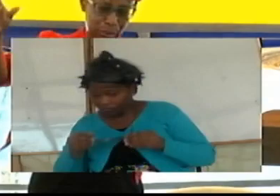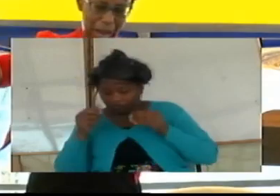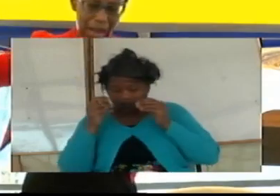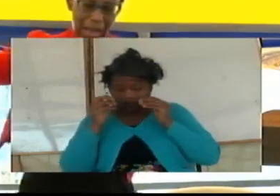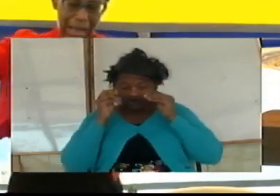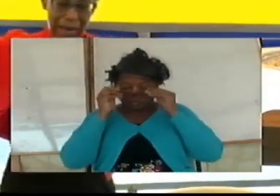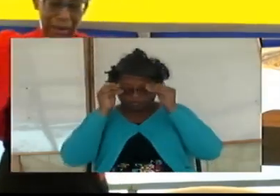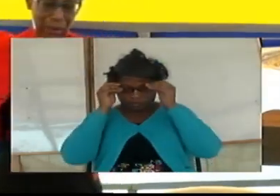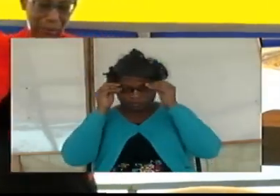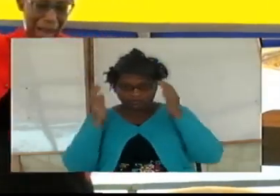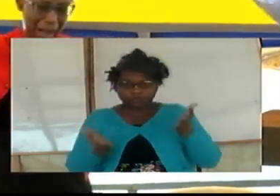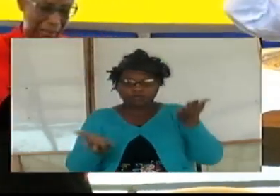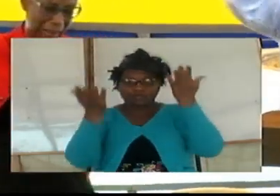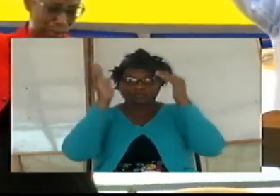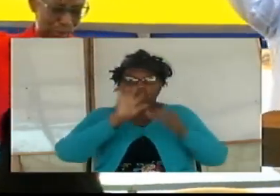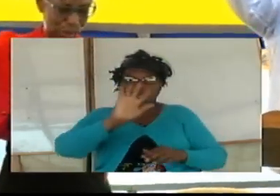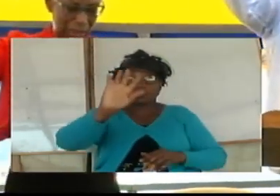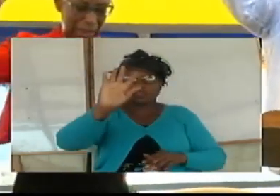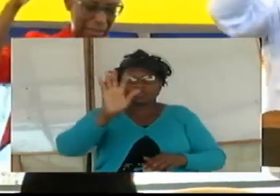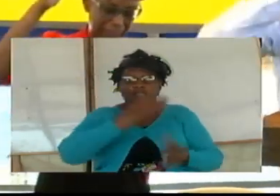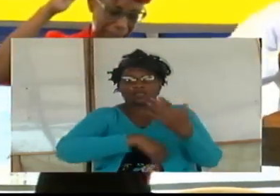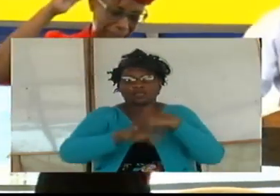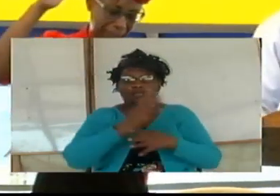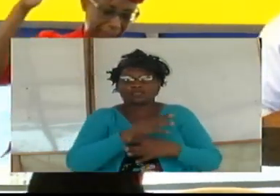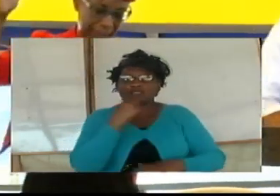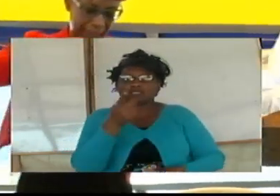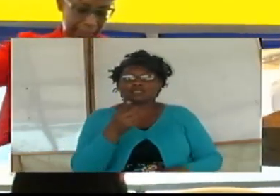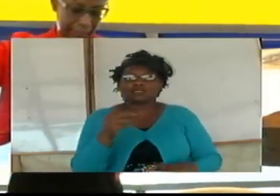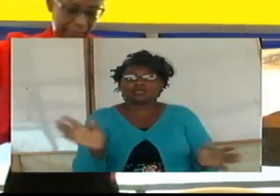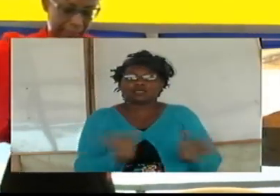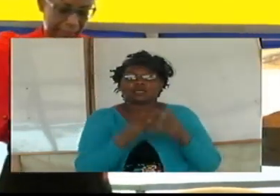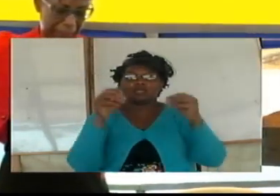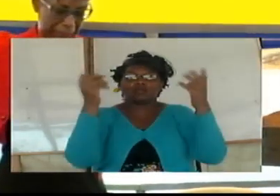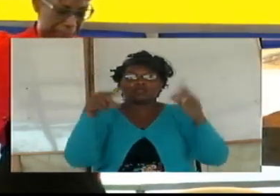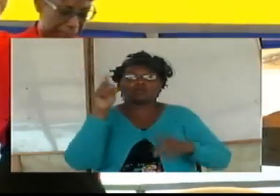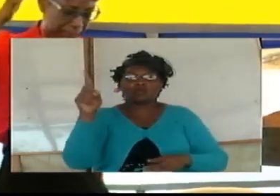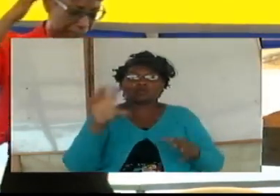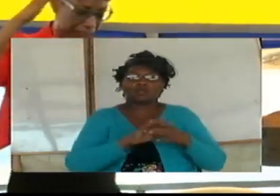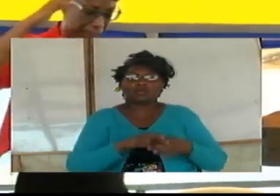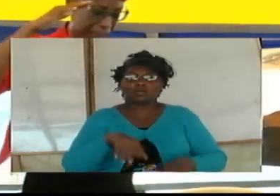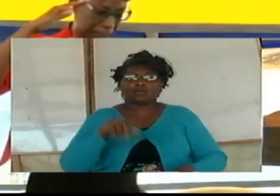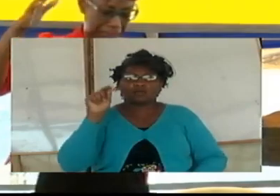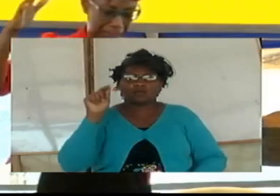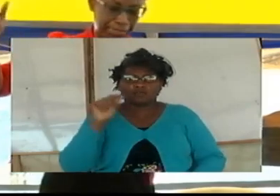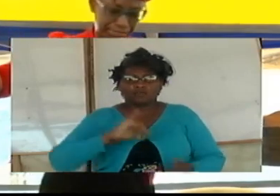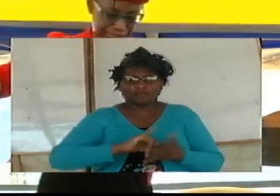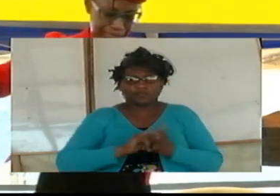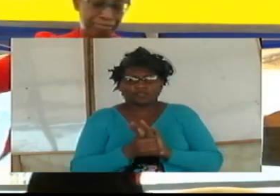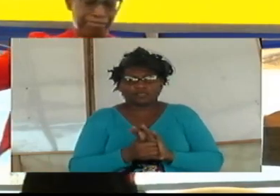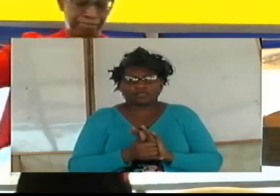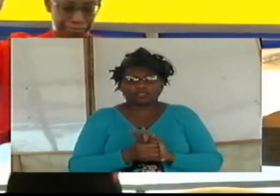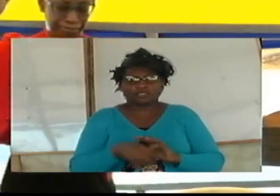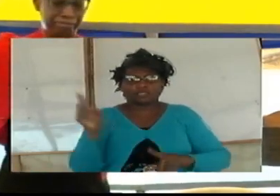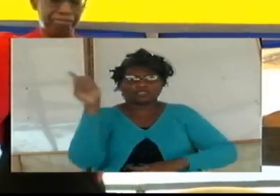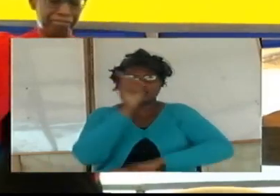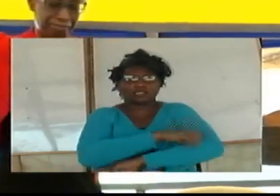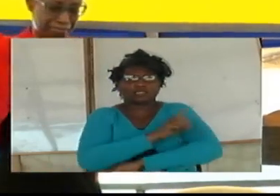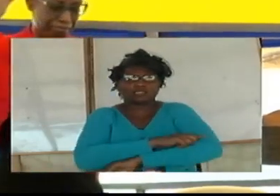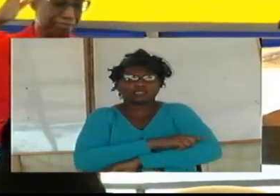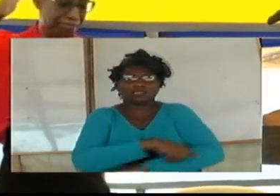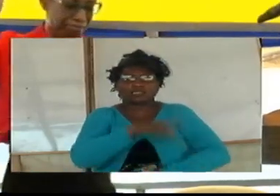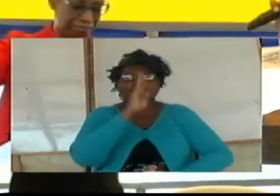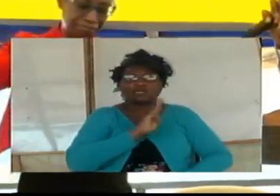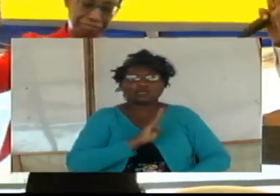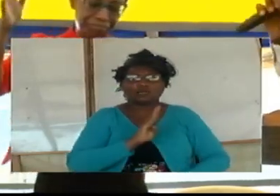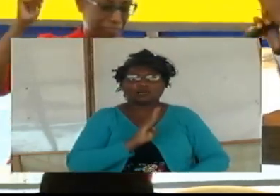hallelujah. One of these days, he's going to come. Praise God, hallelujah. He's not going to come